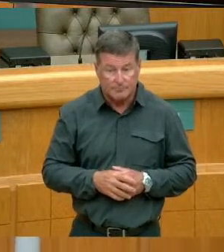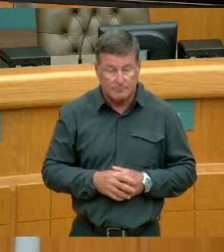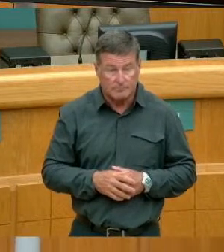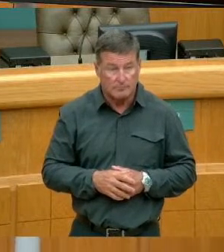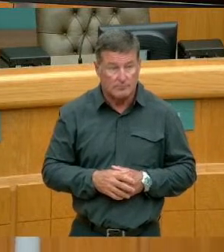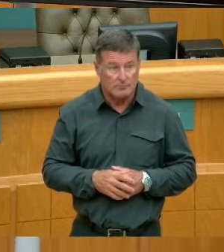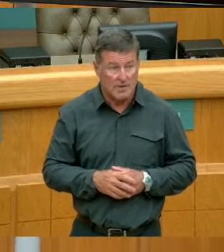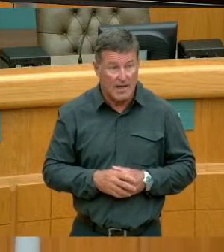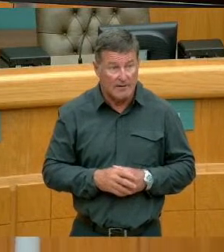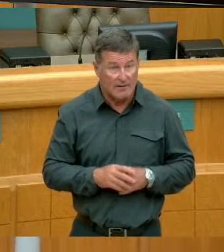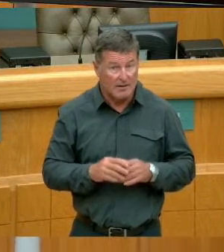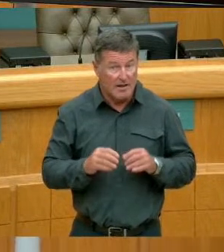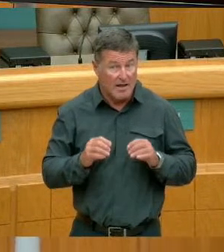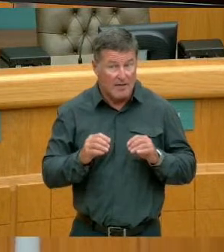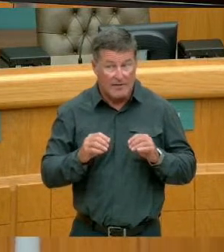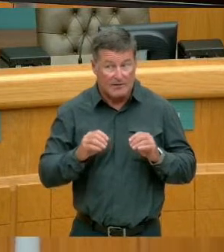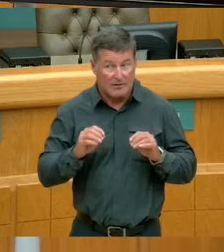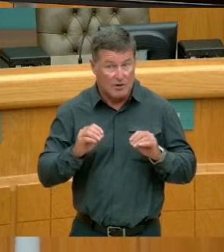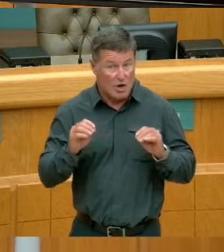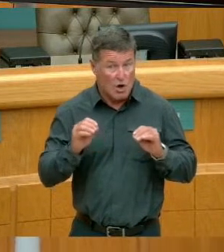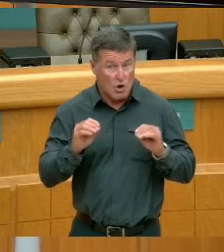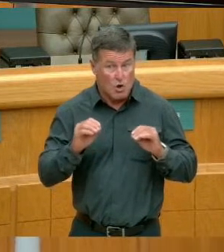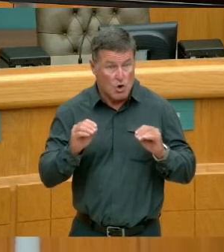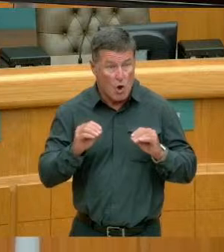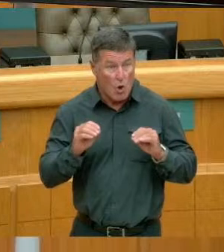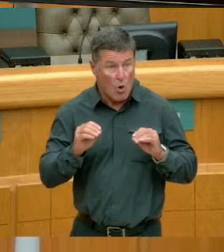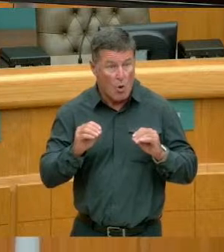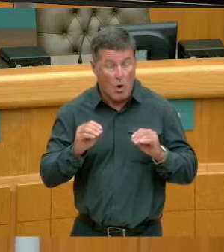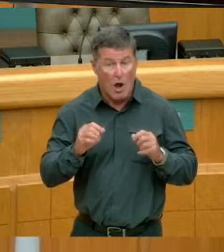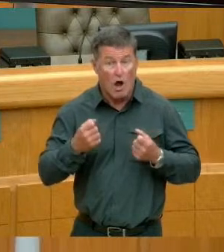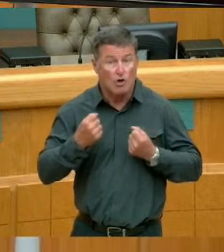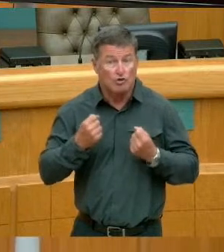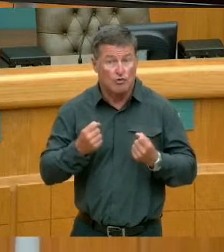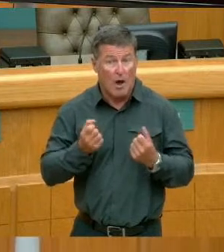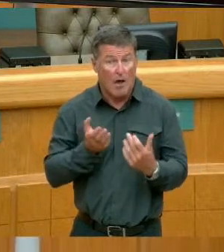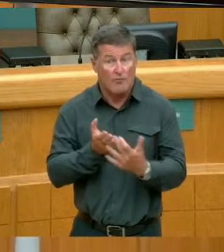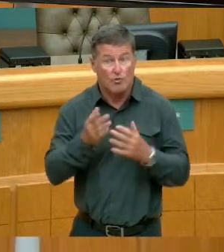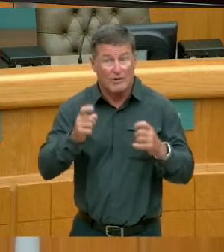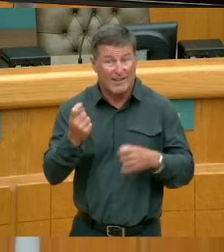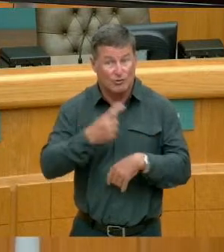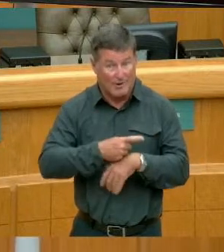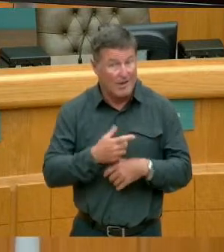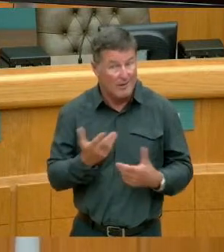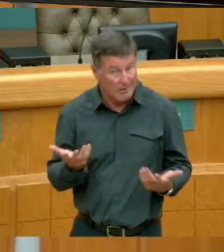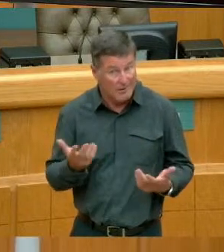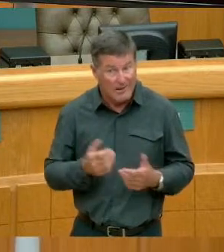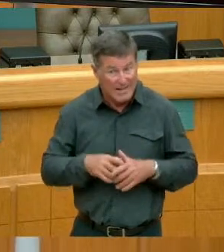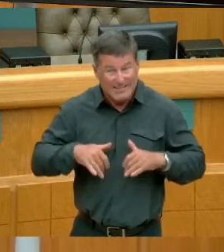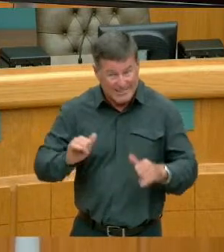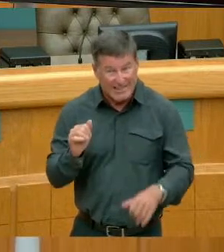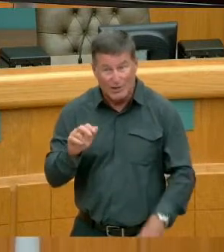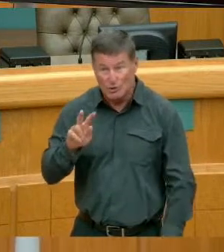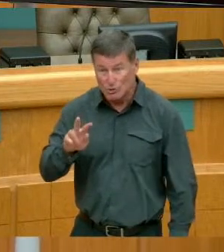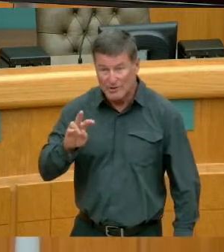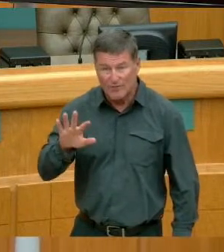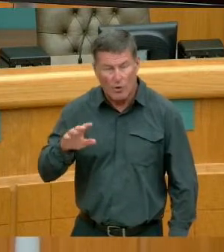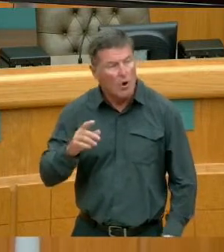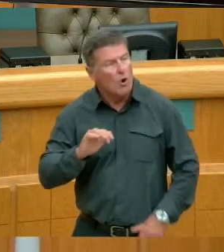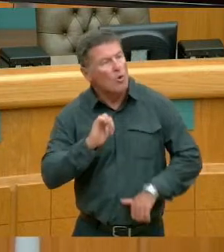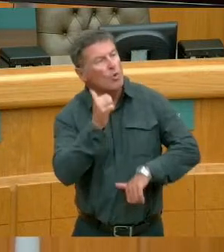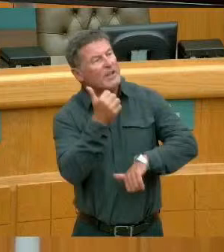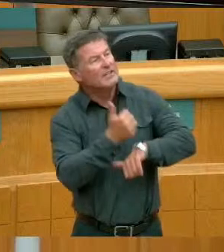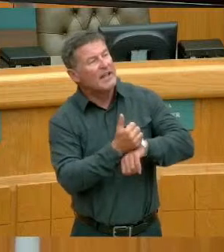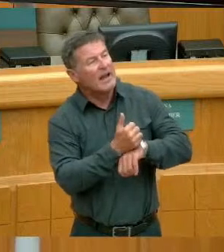significant drive-through test event today. So there was a drive-through on the island that